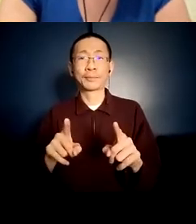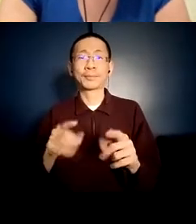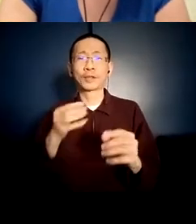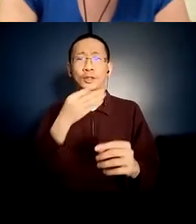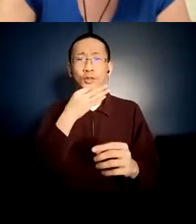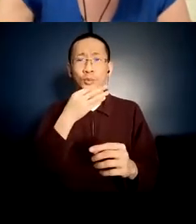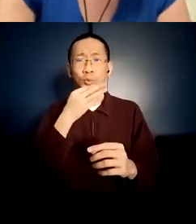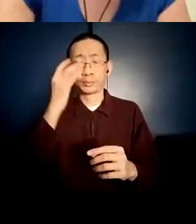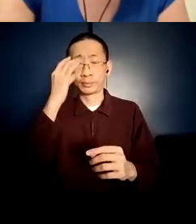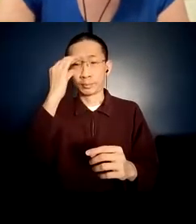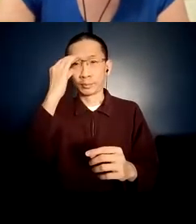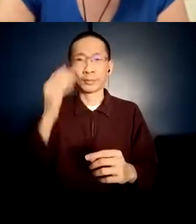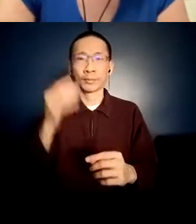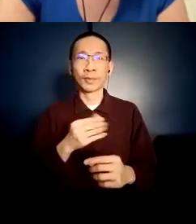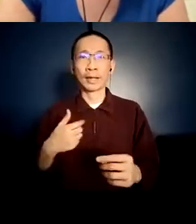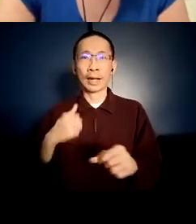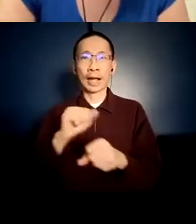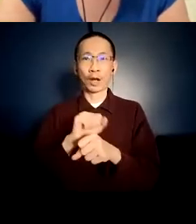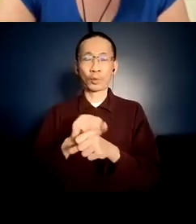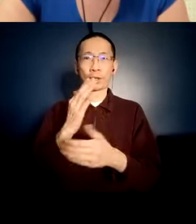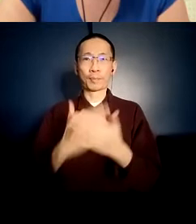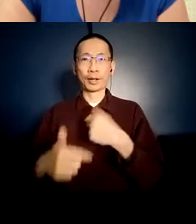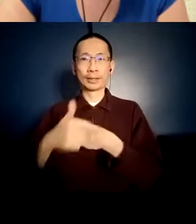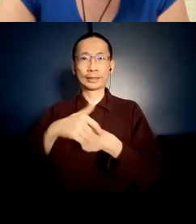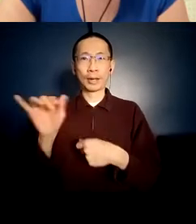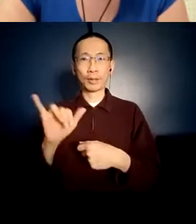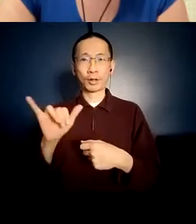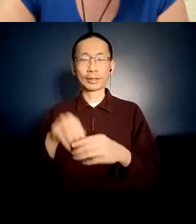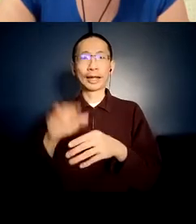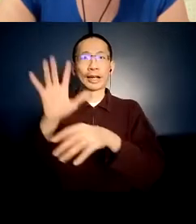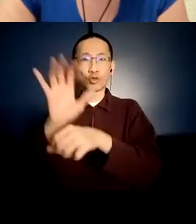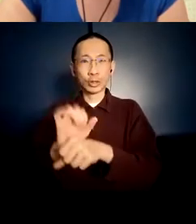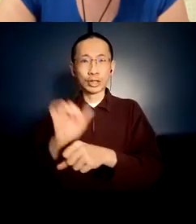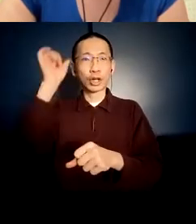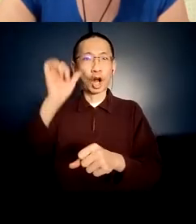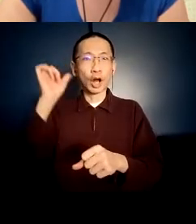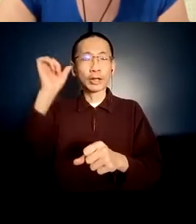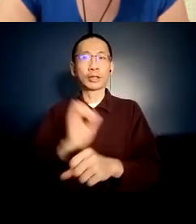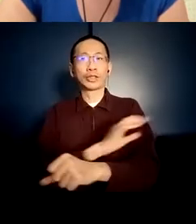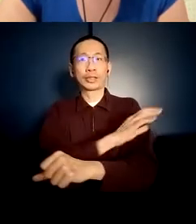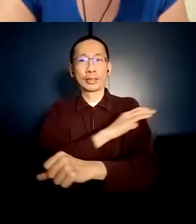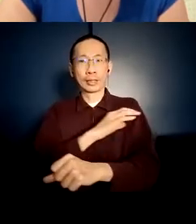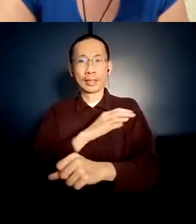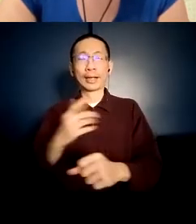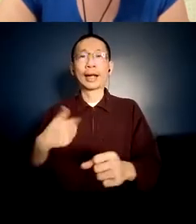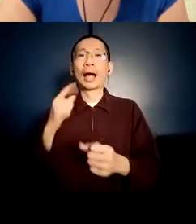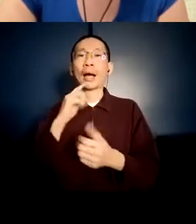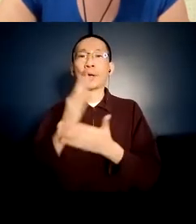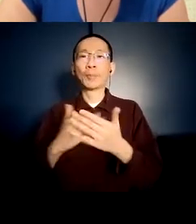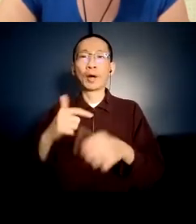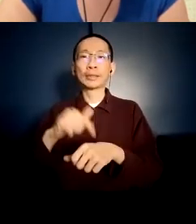near future. I work part-time also in a traditional audiology clinic. I'm a